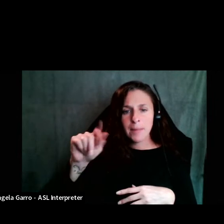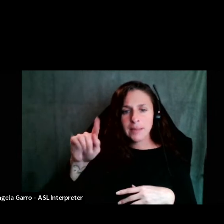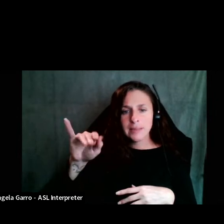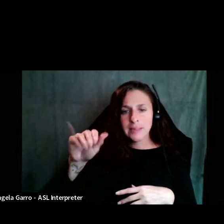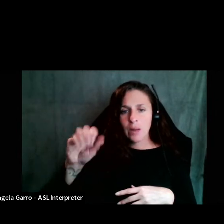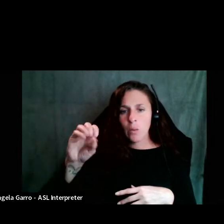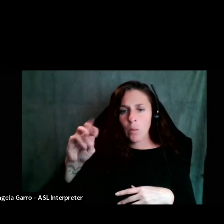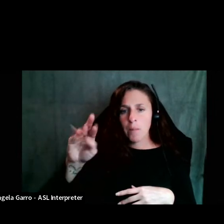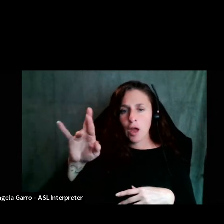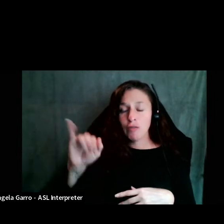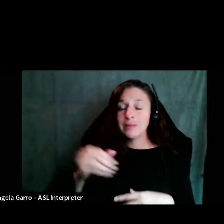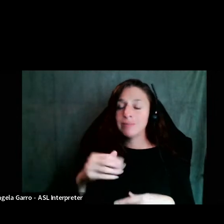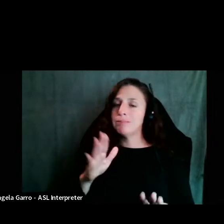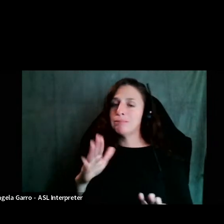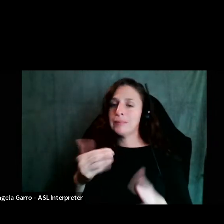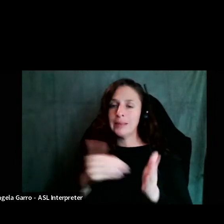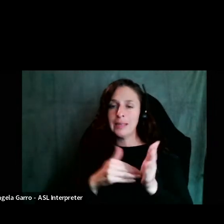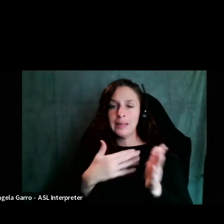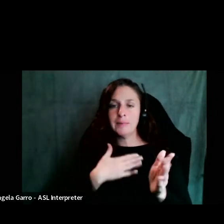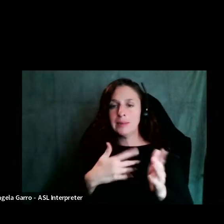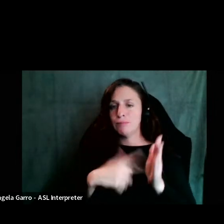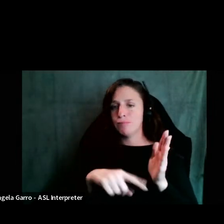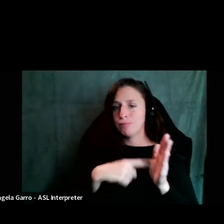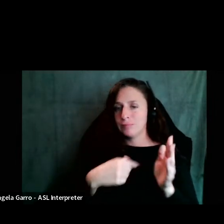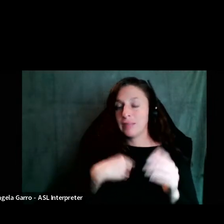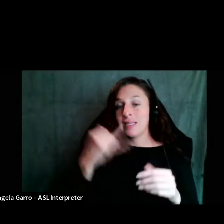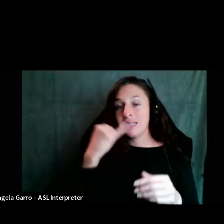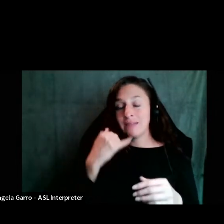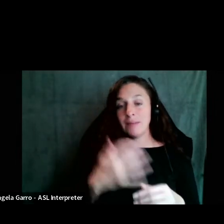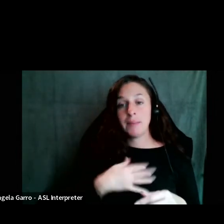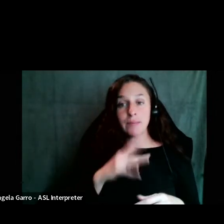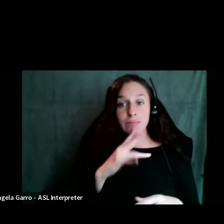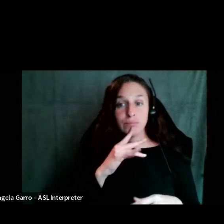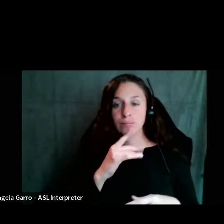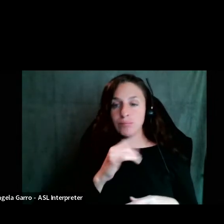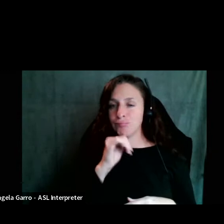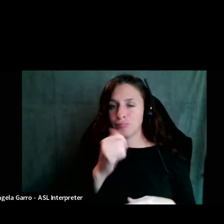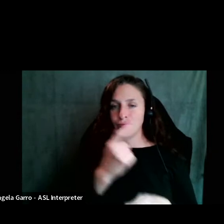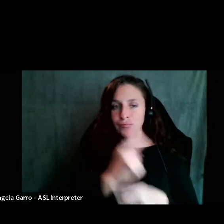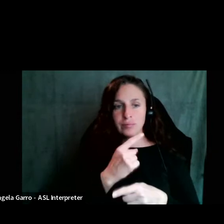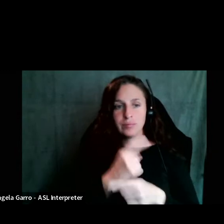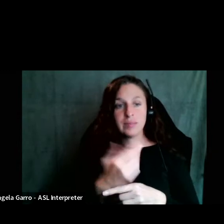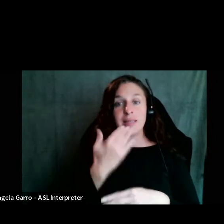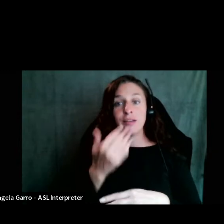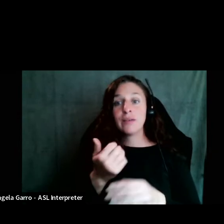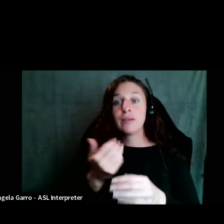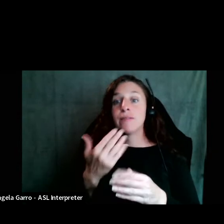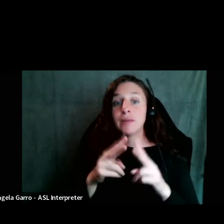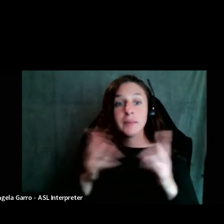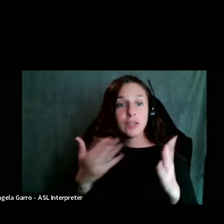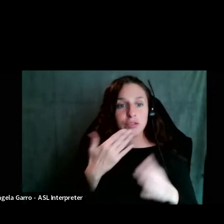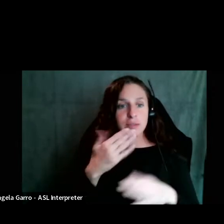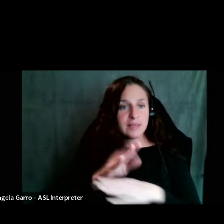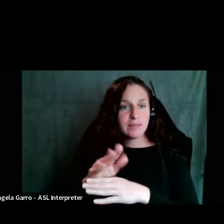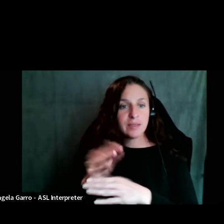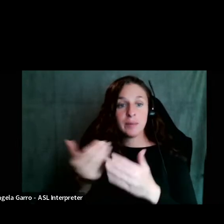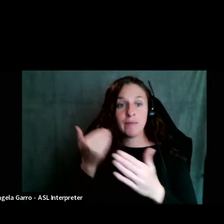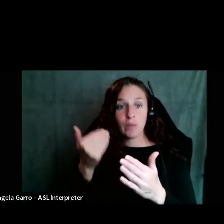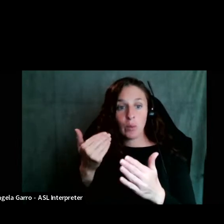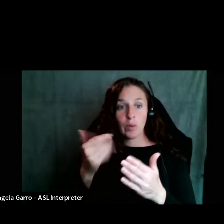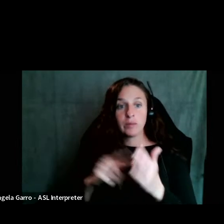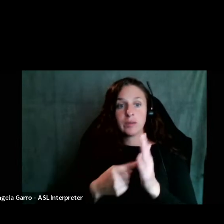Again, please correct me if my pronunciation is incorrect. Thank you. Thank you very much. Good evening. Before we begin, I want to recognize